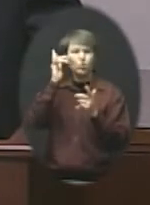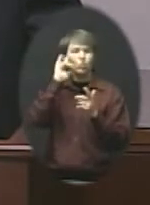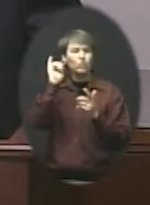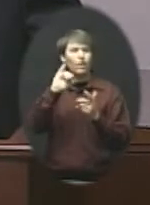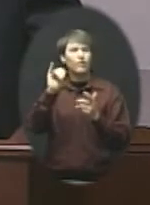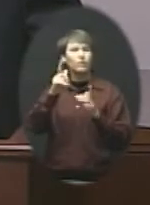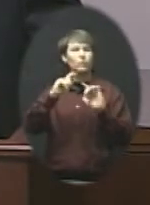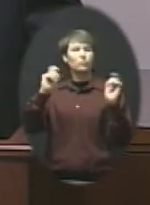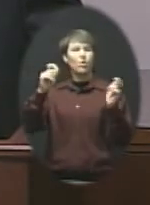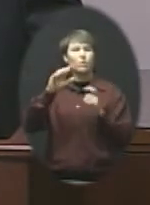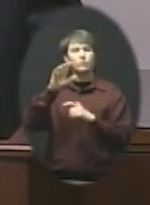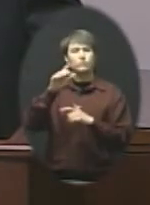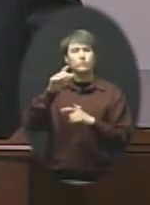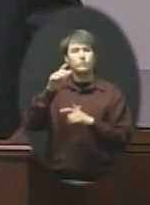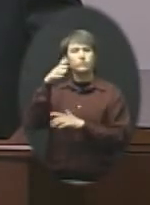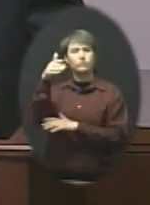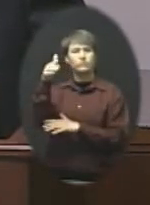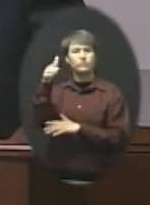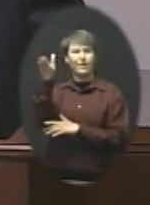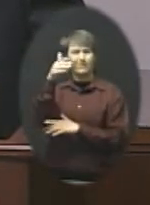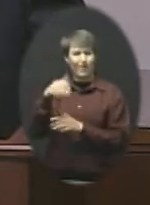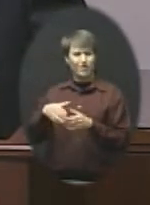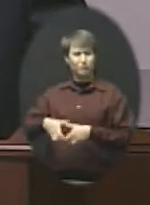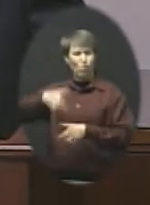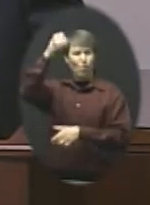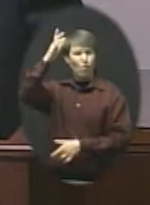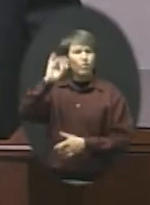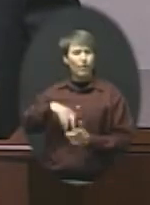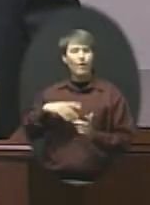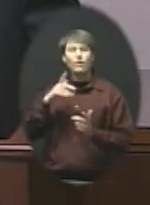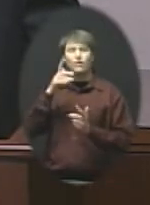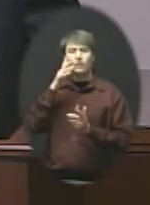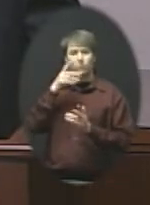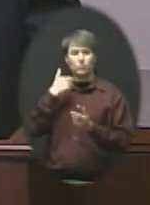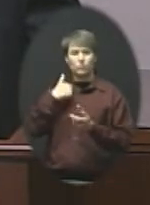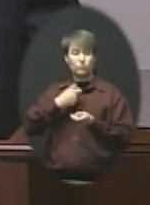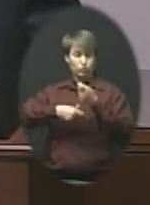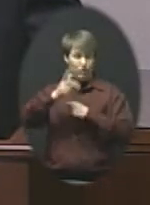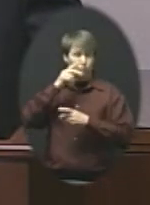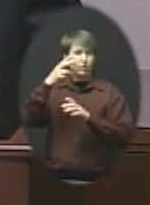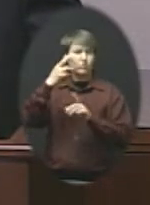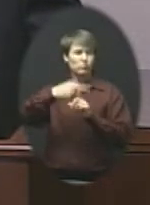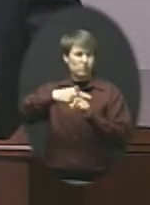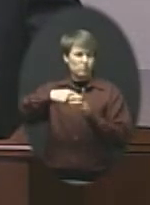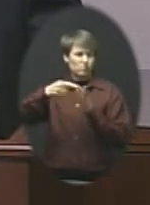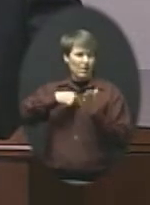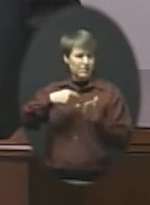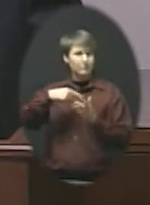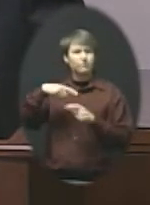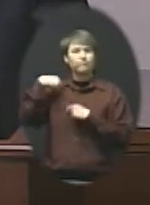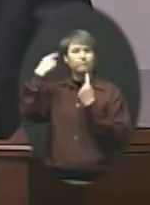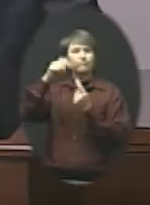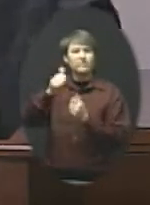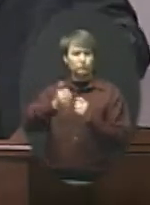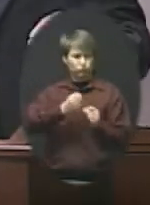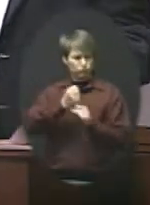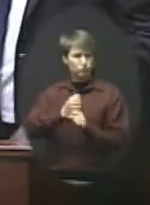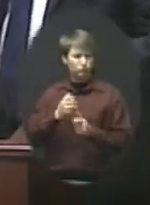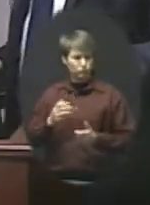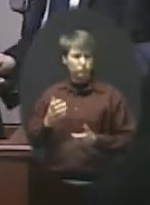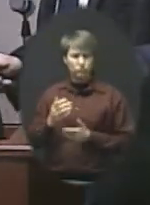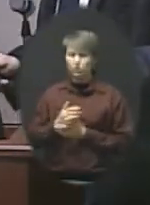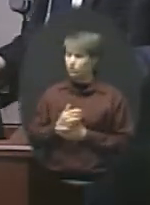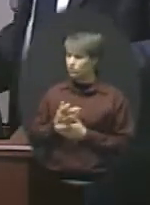looking cell tower, and in exchange we would receive a rental payment over the 10-year period. Is